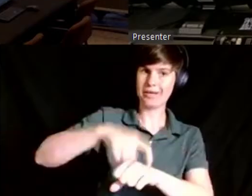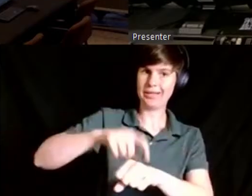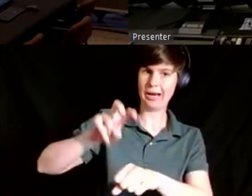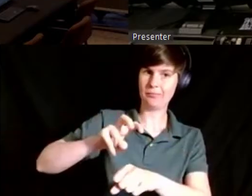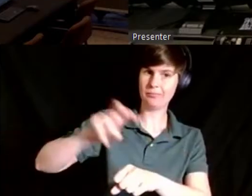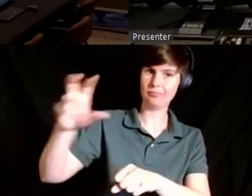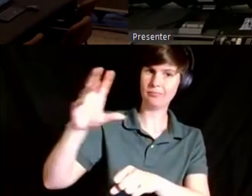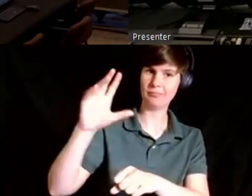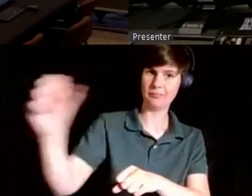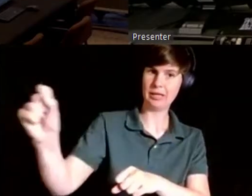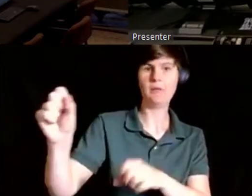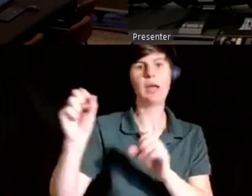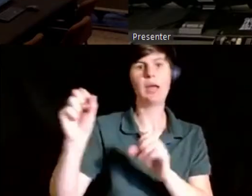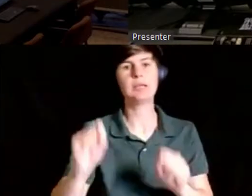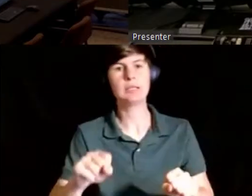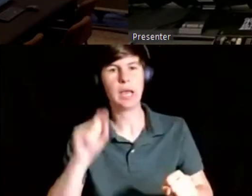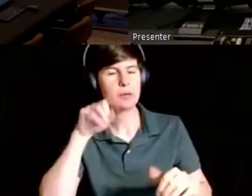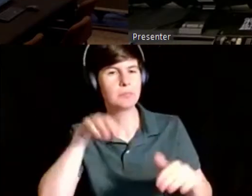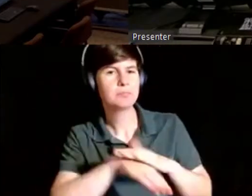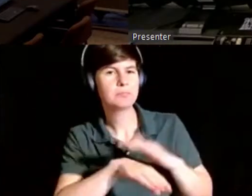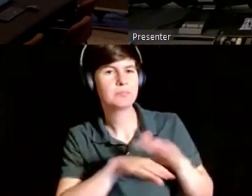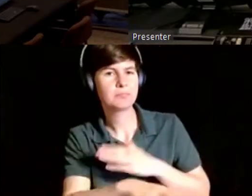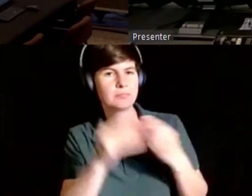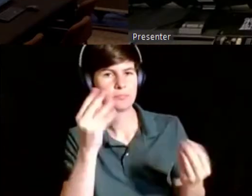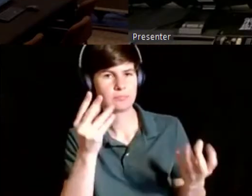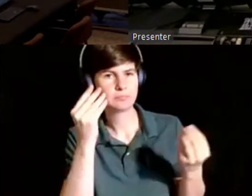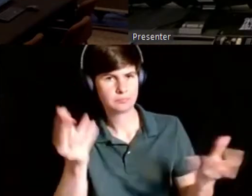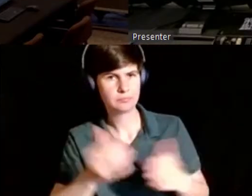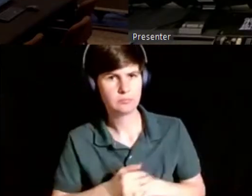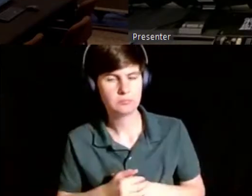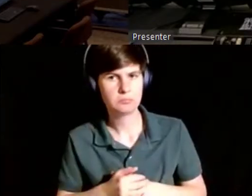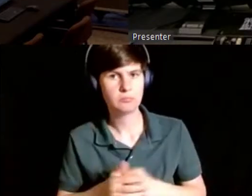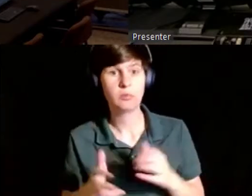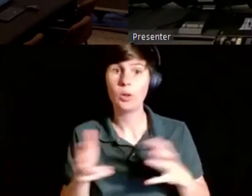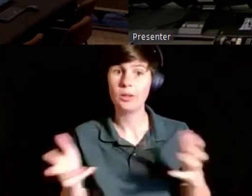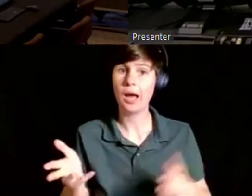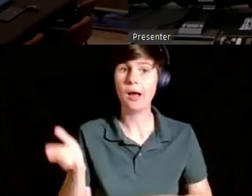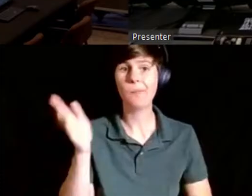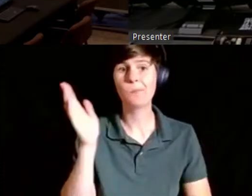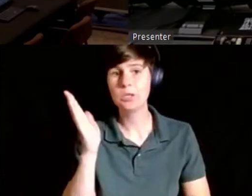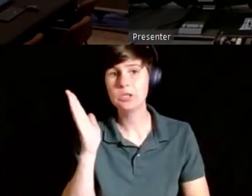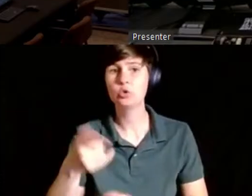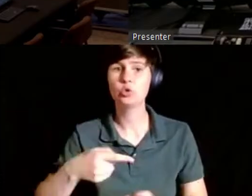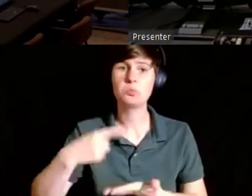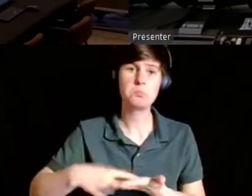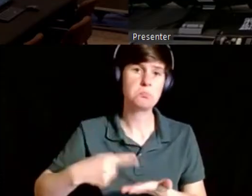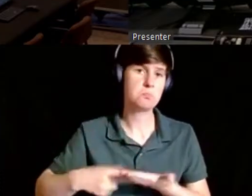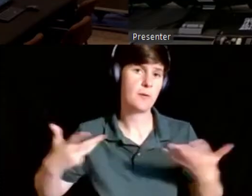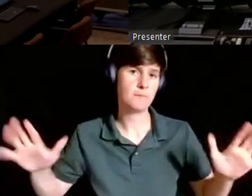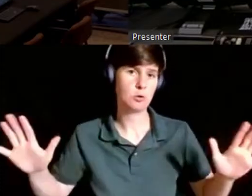I resume here? Because there was a lot of presentation and discussion on,